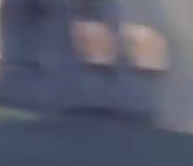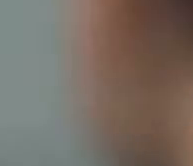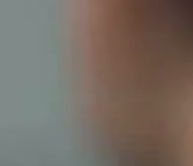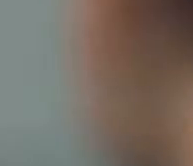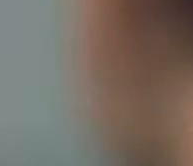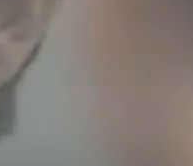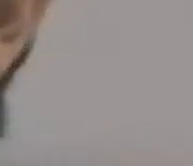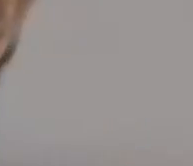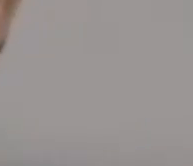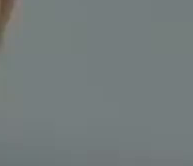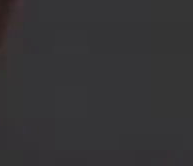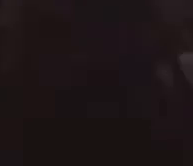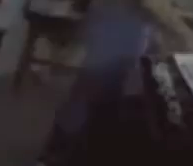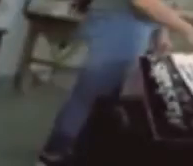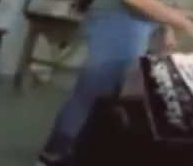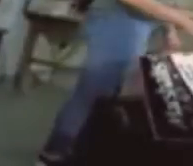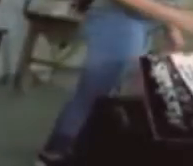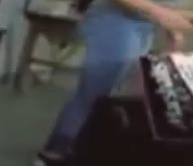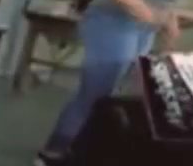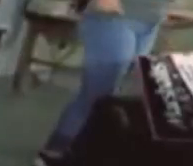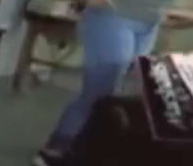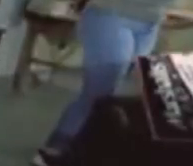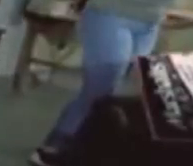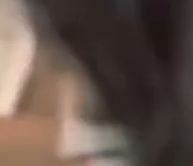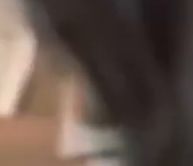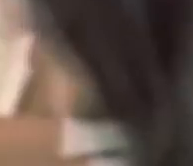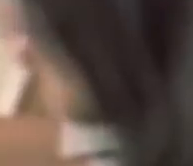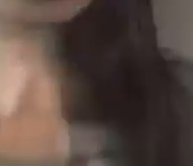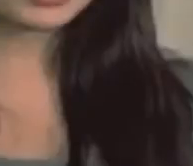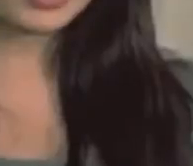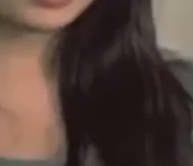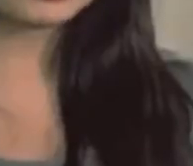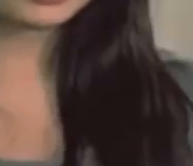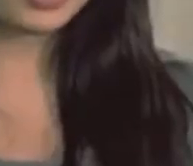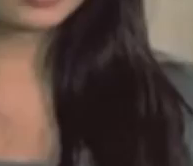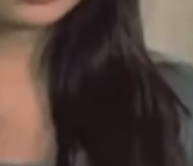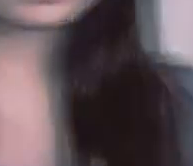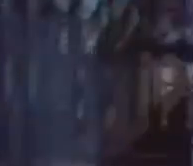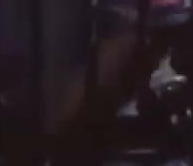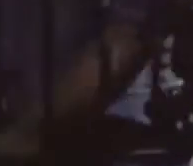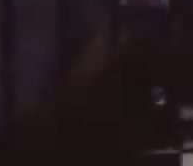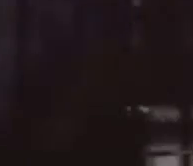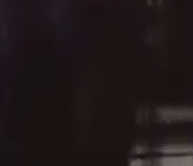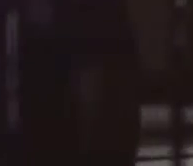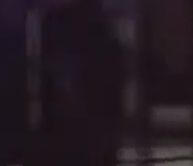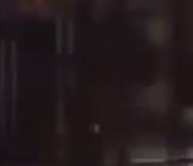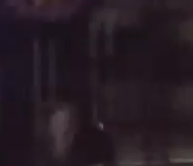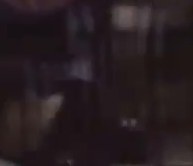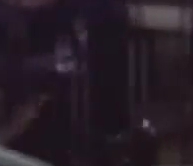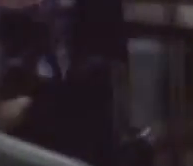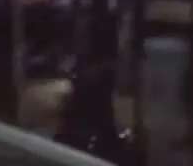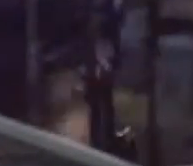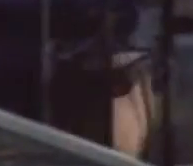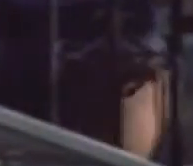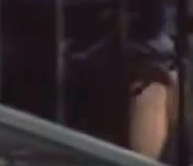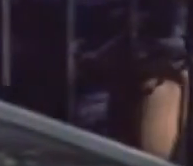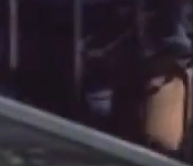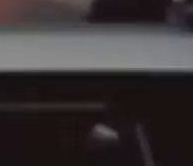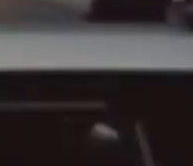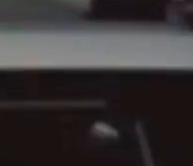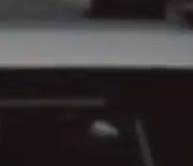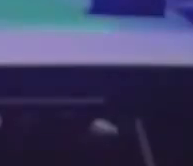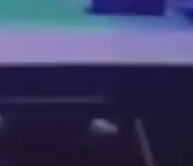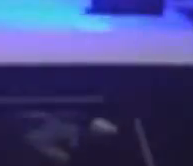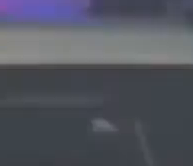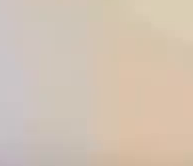file a report. What is it? It's about Anna de Masalang. I know what really happened to her. I'm sure they're looking for me. Sir, is it true you're responsible for killing Anna de Masalang and her